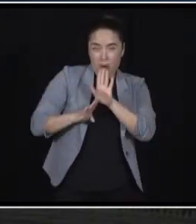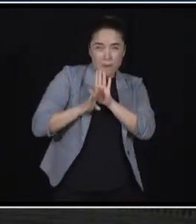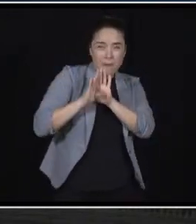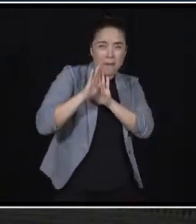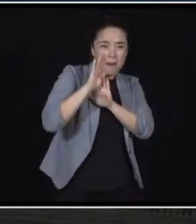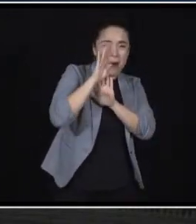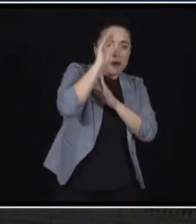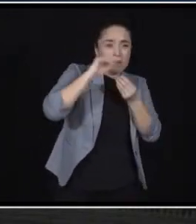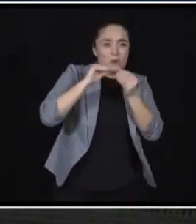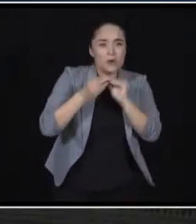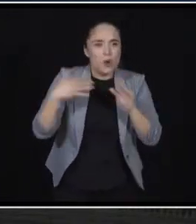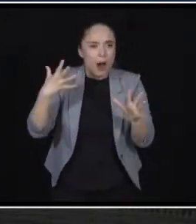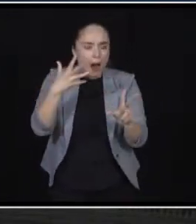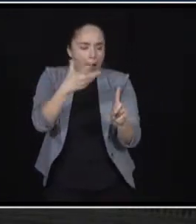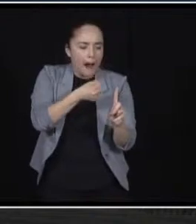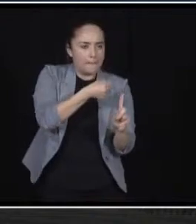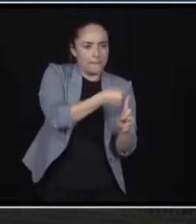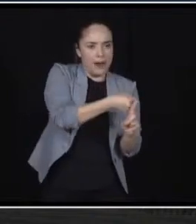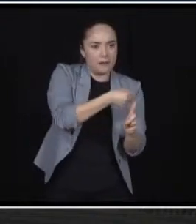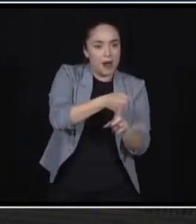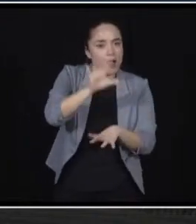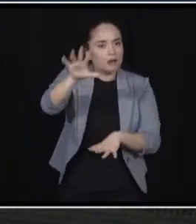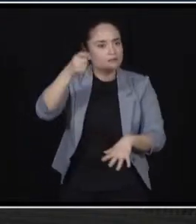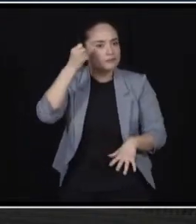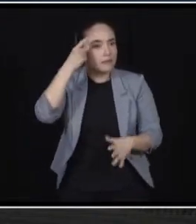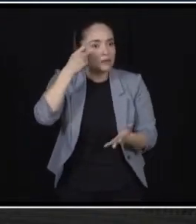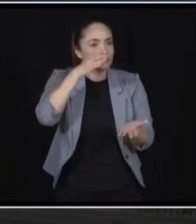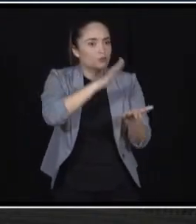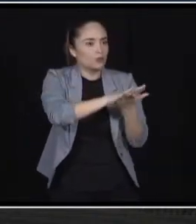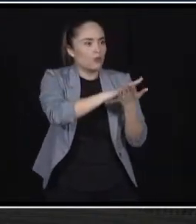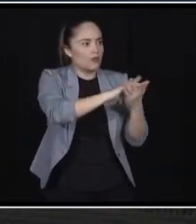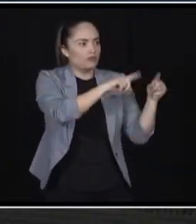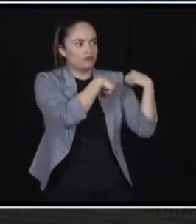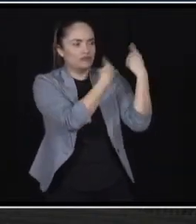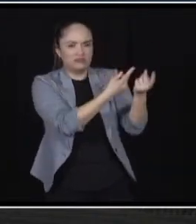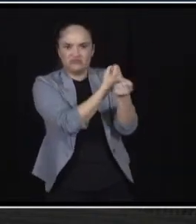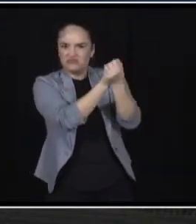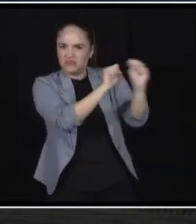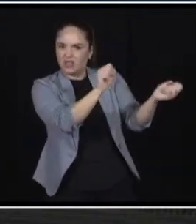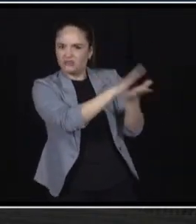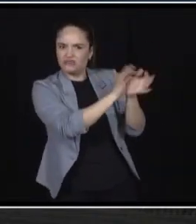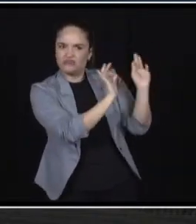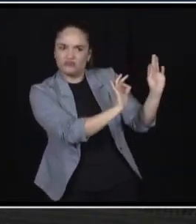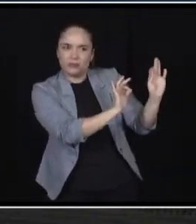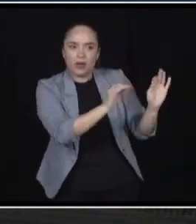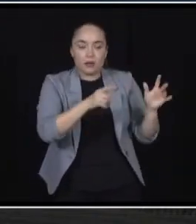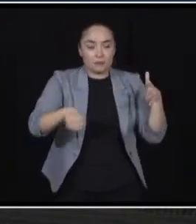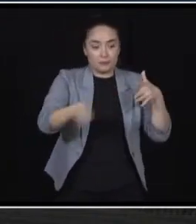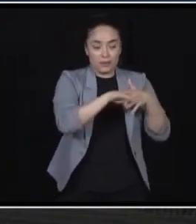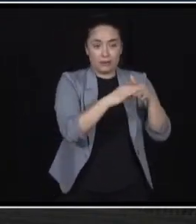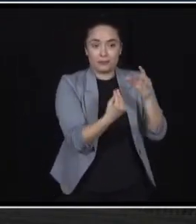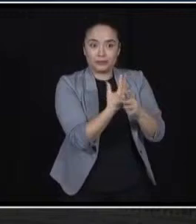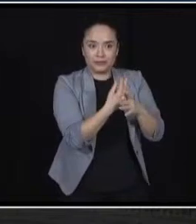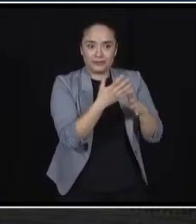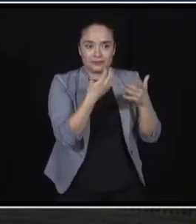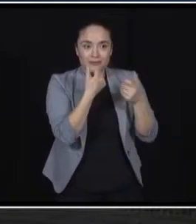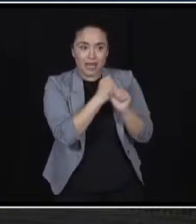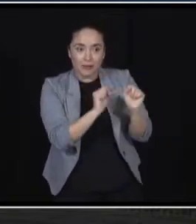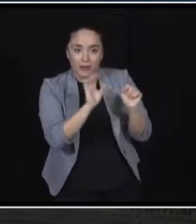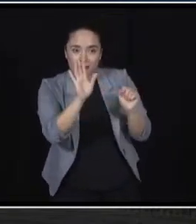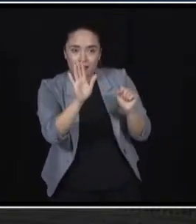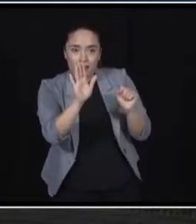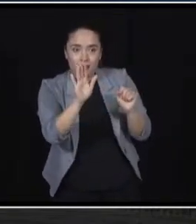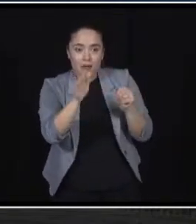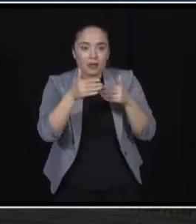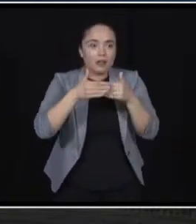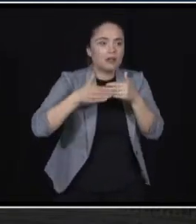have maintained safe up until our break, and we are not expecting the numbers to improve that well over the next few days